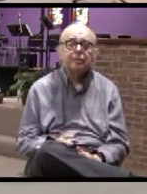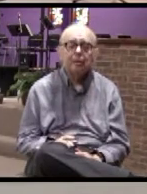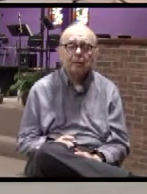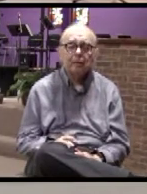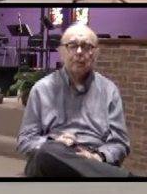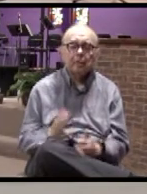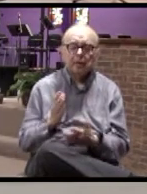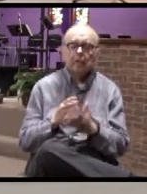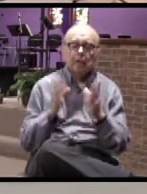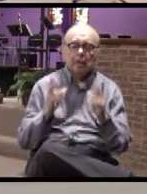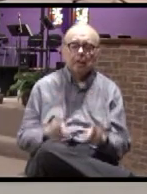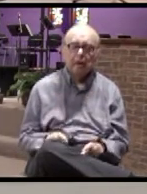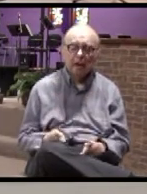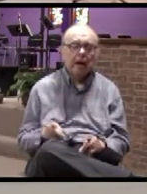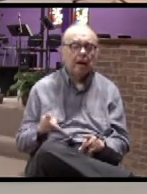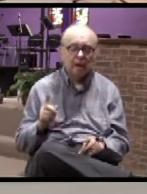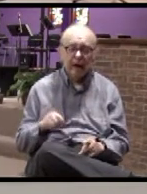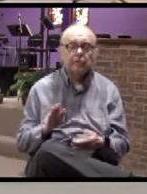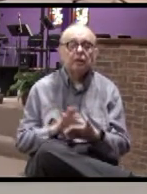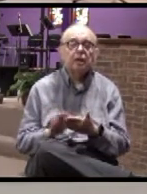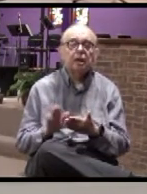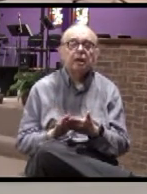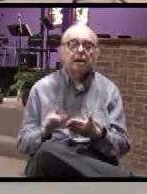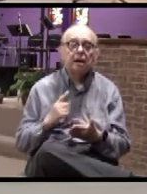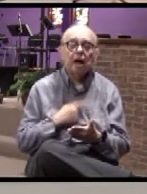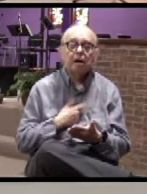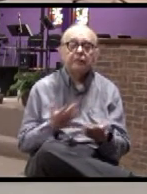And somebody had to clean us up.